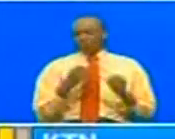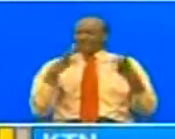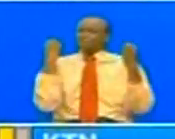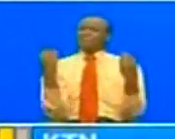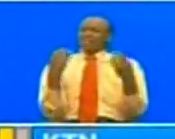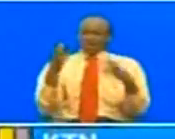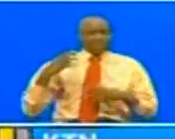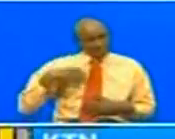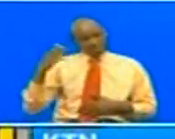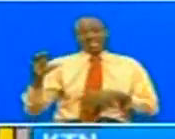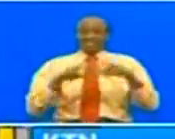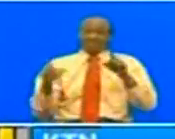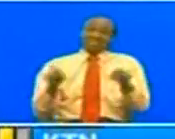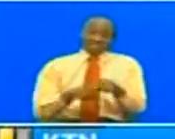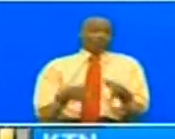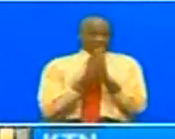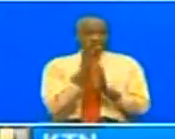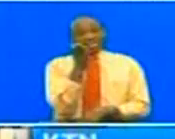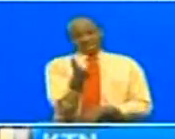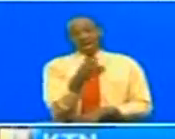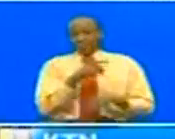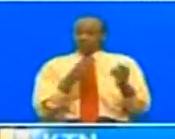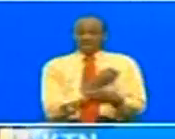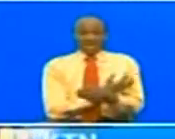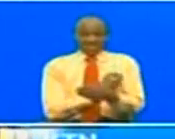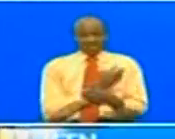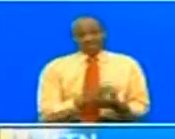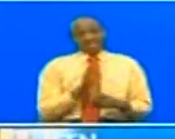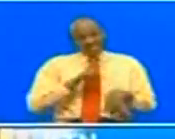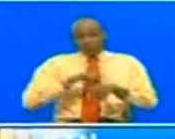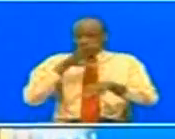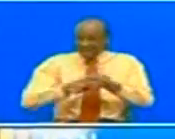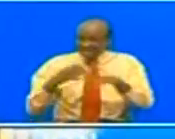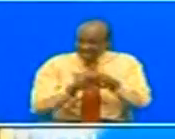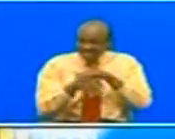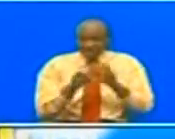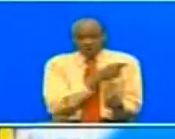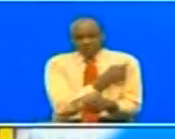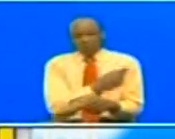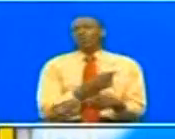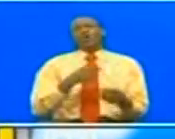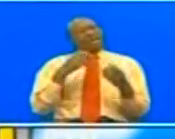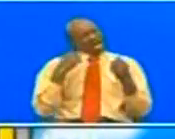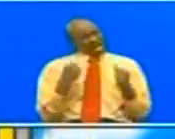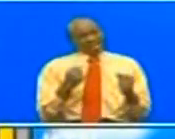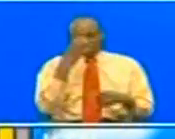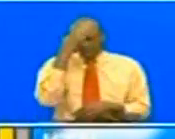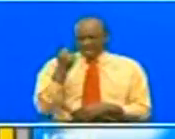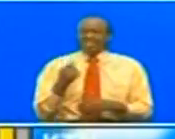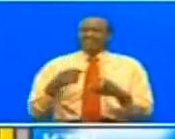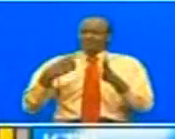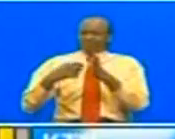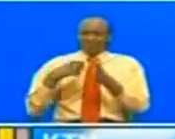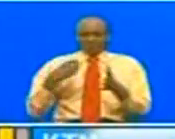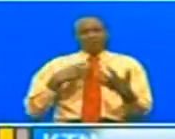who struggle with the high cost of treating the disease and the difficulty in accessing care due to very few facilities available in the country